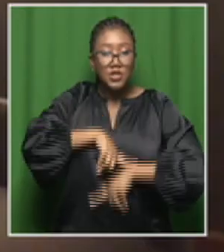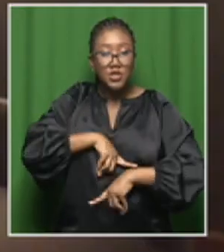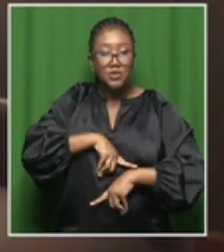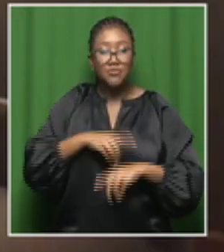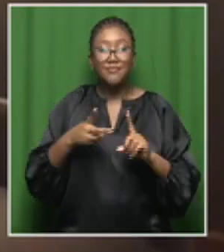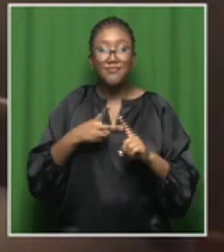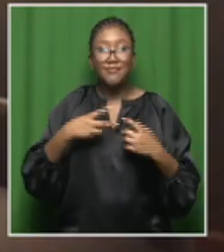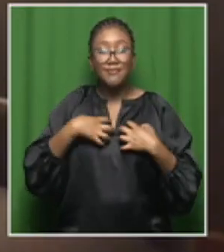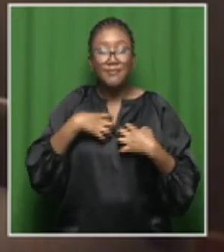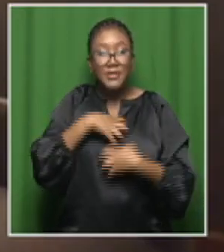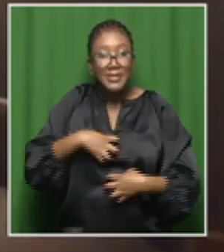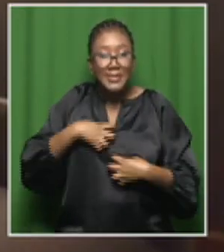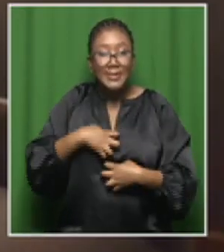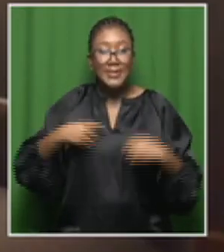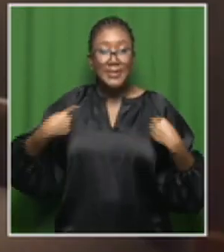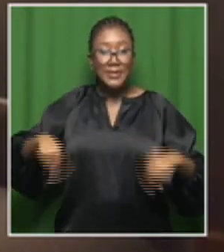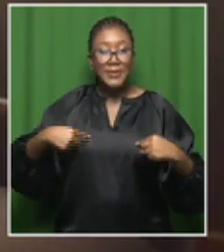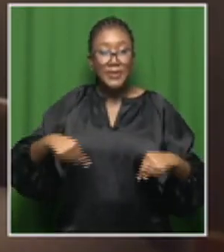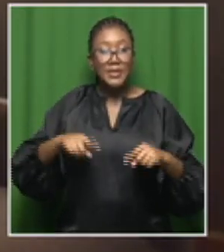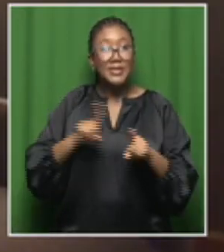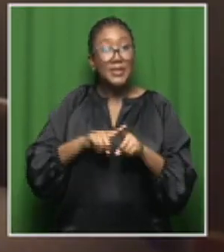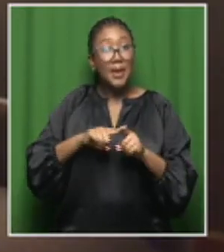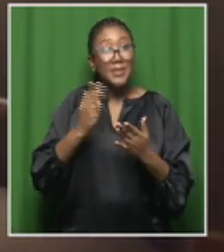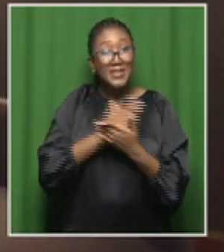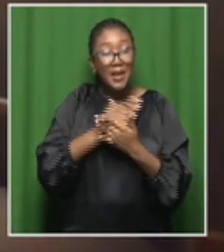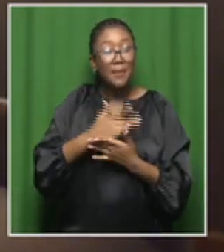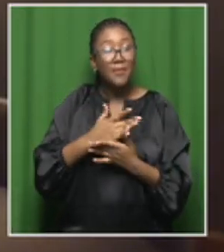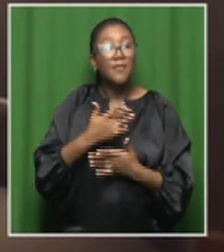suicidal thoughts, according to UNICEF.